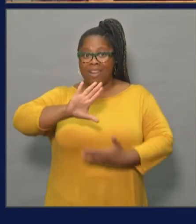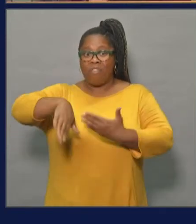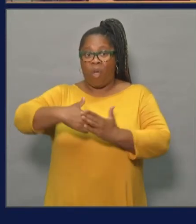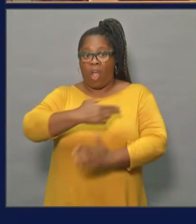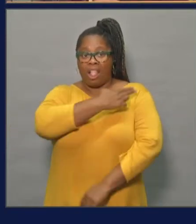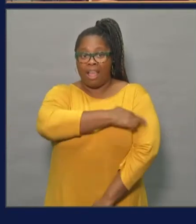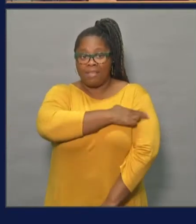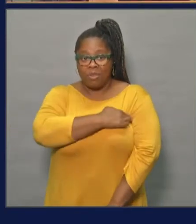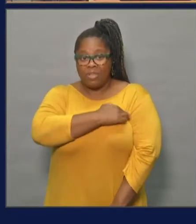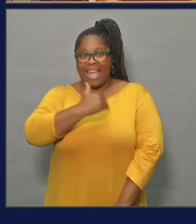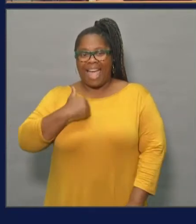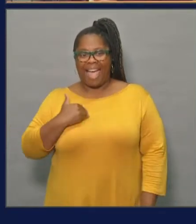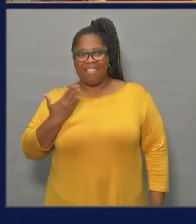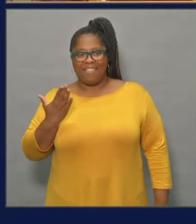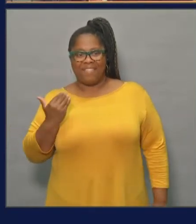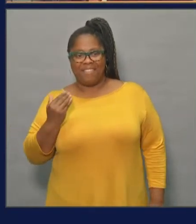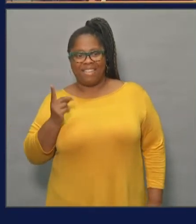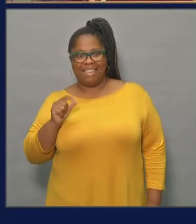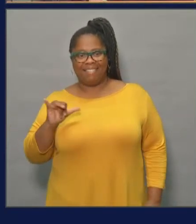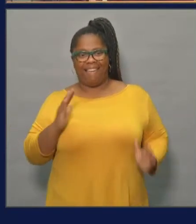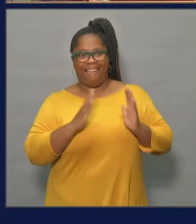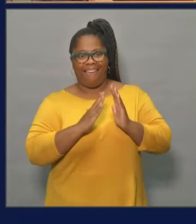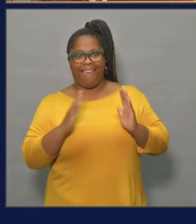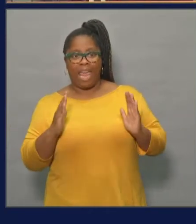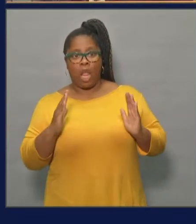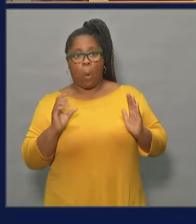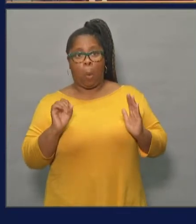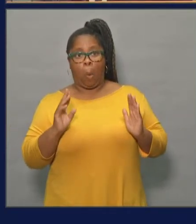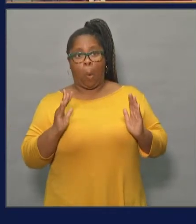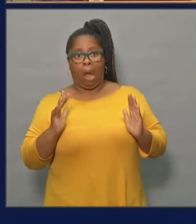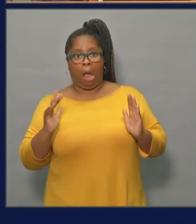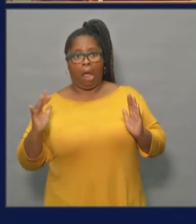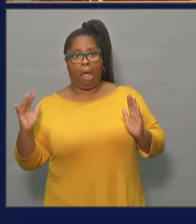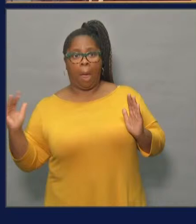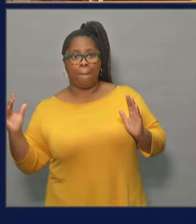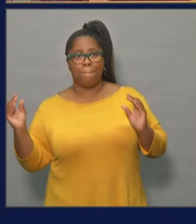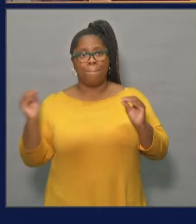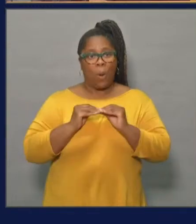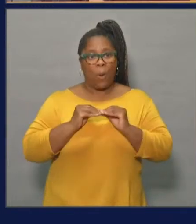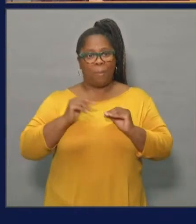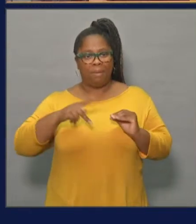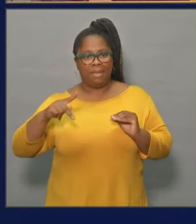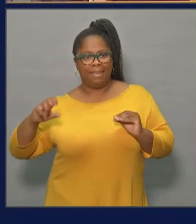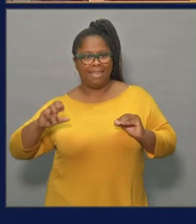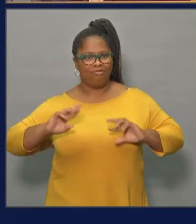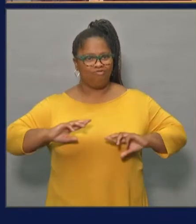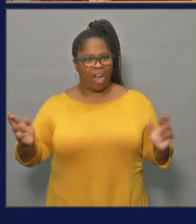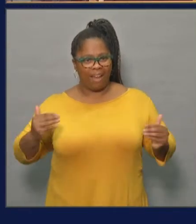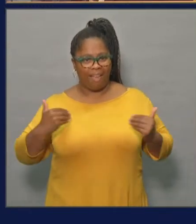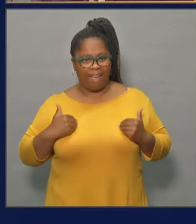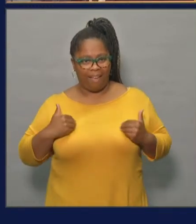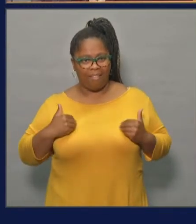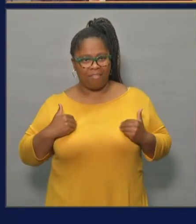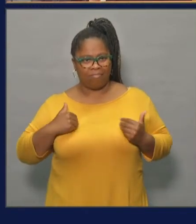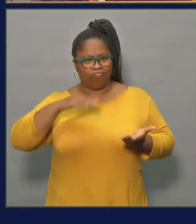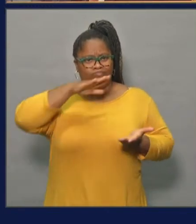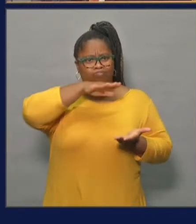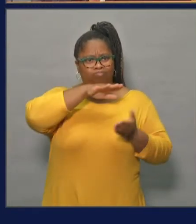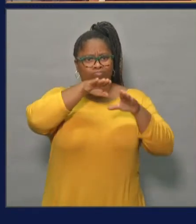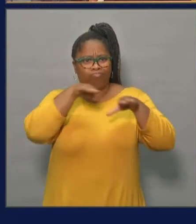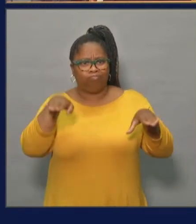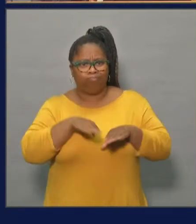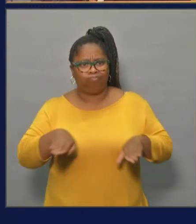a 15-day or more supply of personal protective equipment. We assess our capacity to